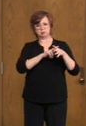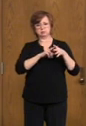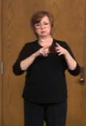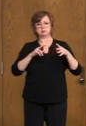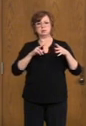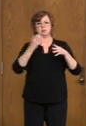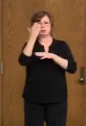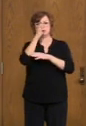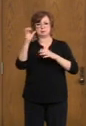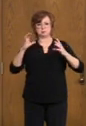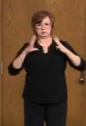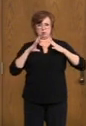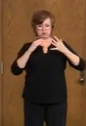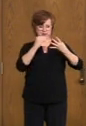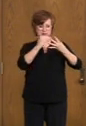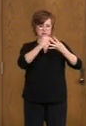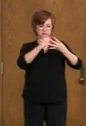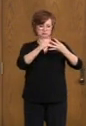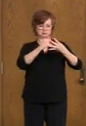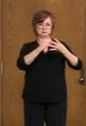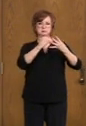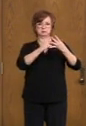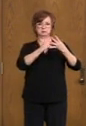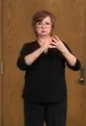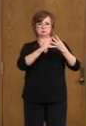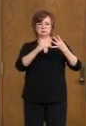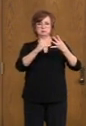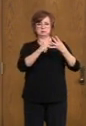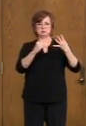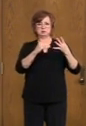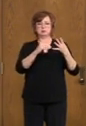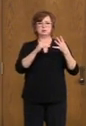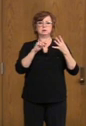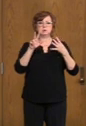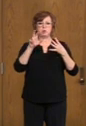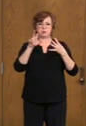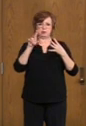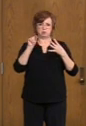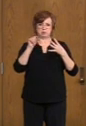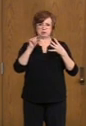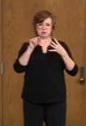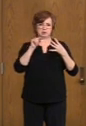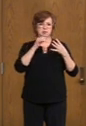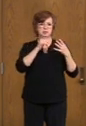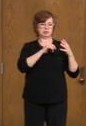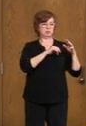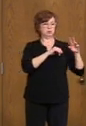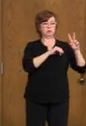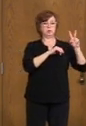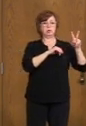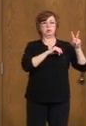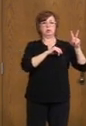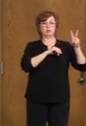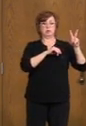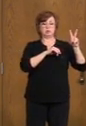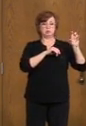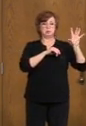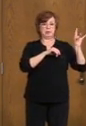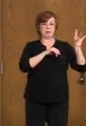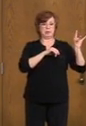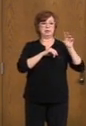about 320 cases per day on the 7-day rolling average, and we're down now to about 300. So we need to continue